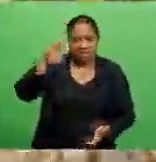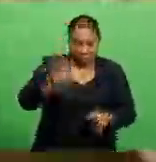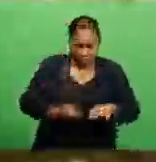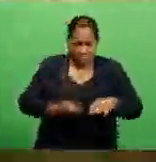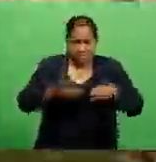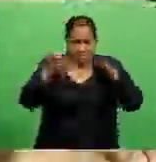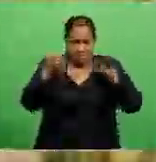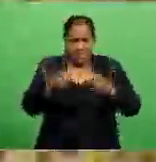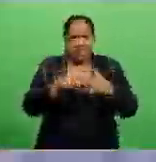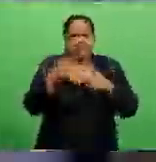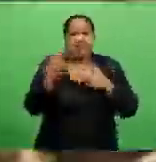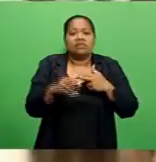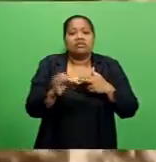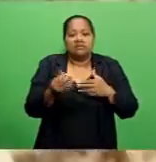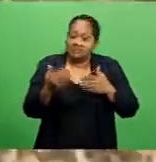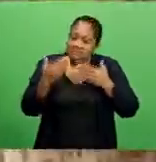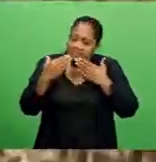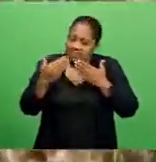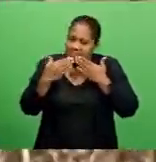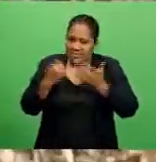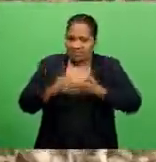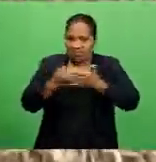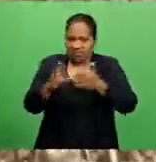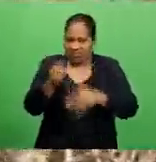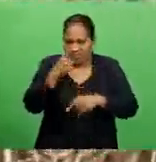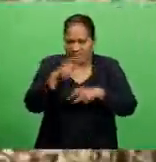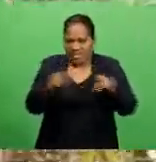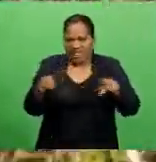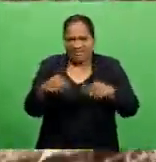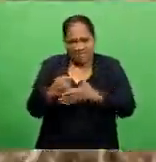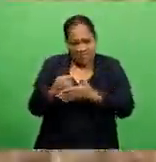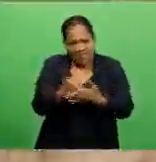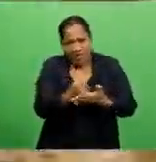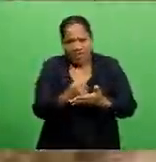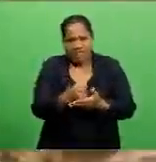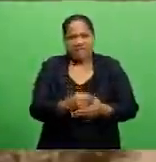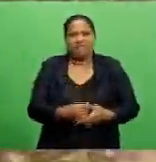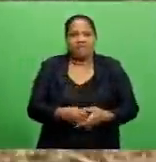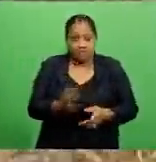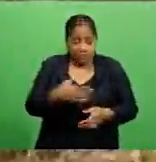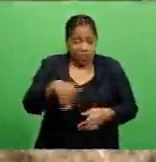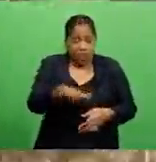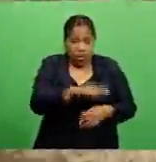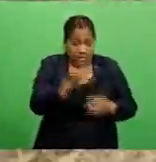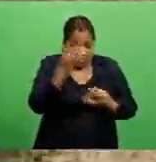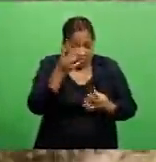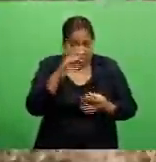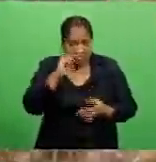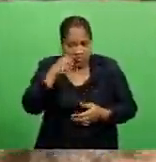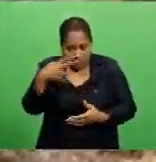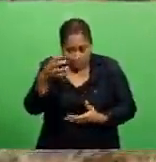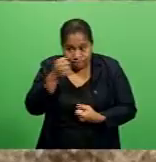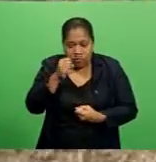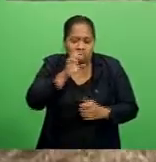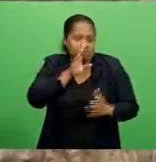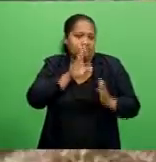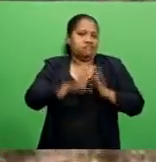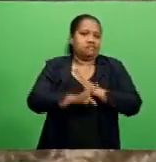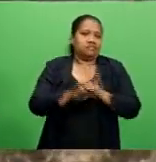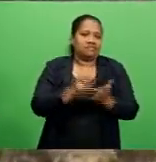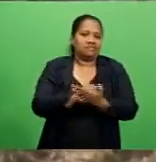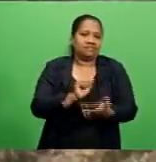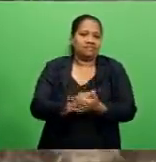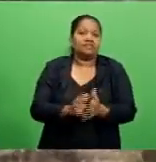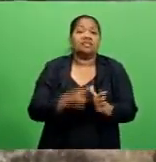acknowledged support from the public and has assured that all information will be treated with confidentiality. ACP Khan